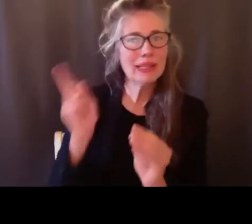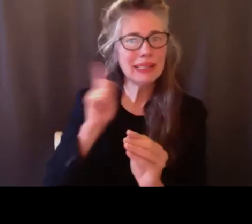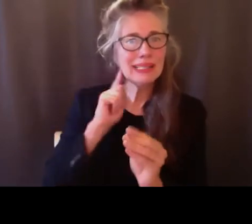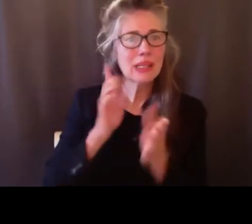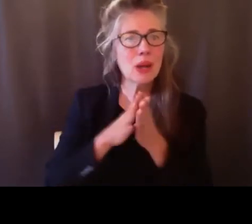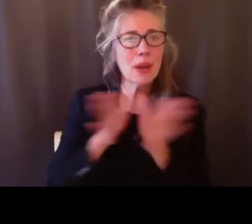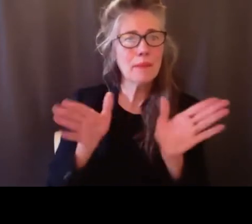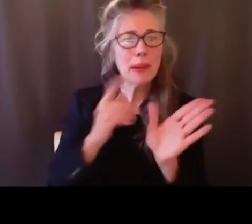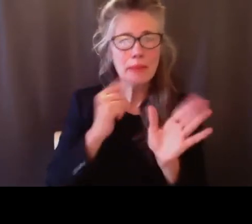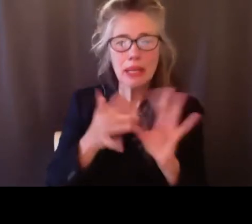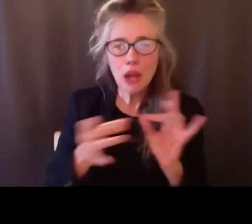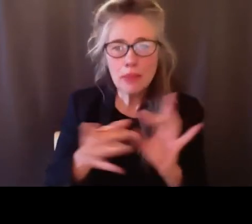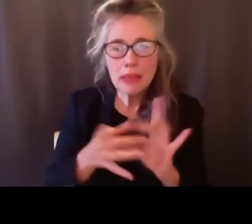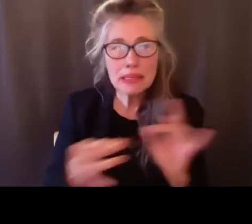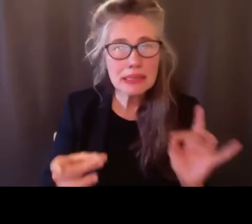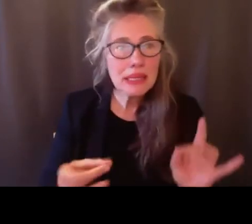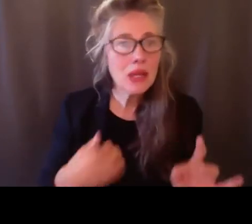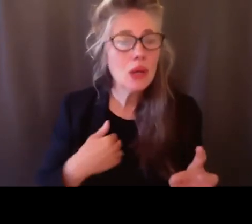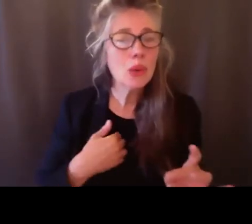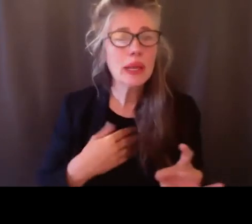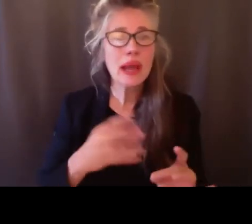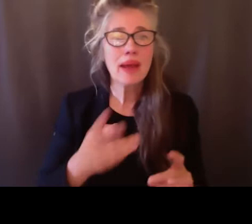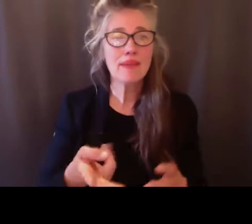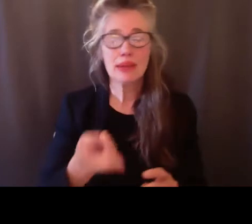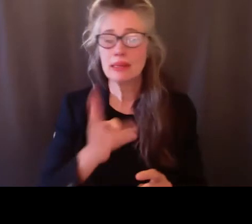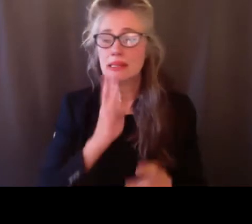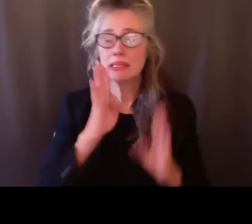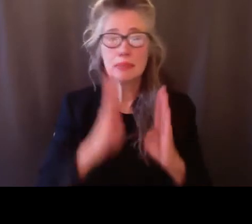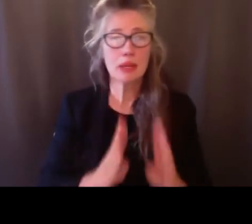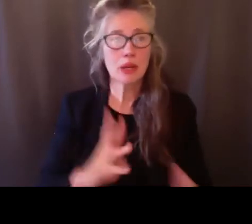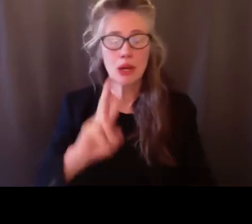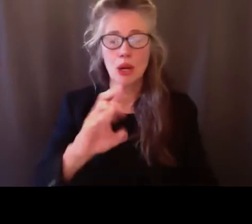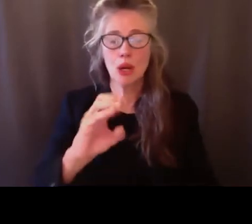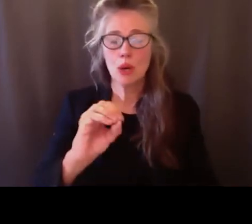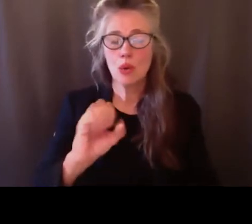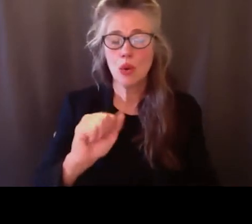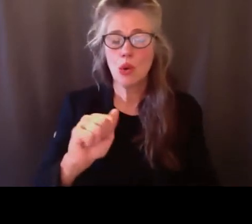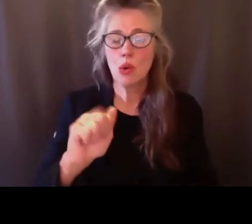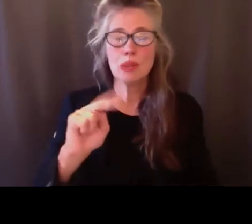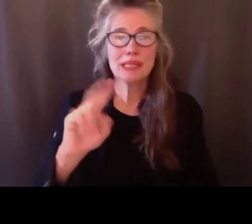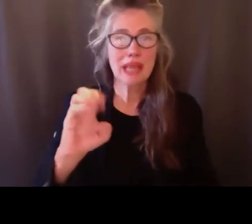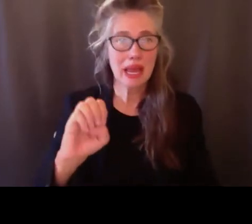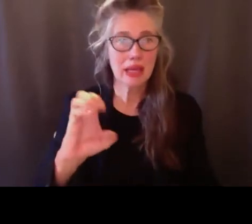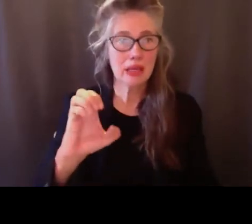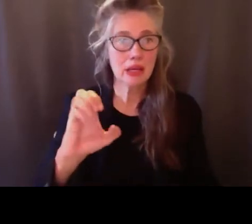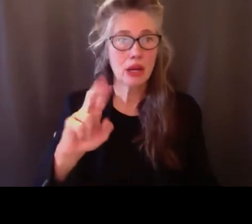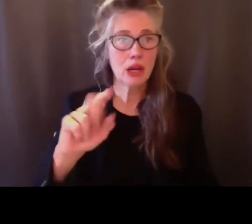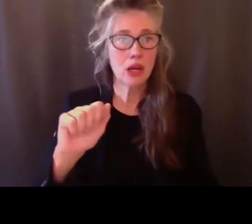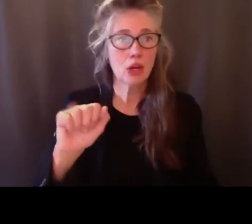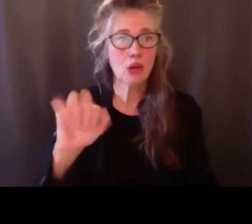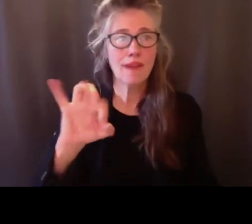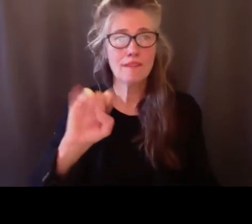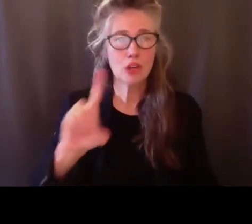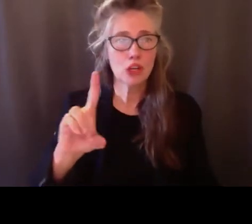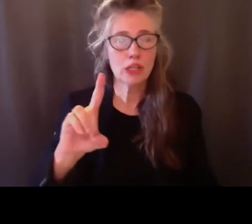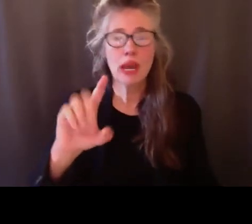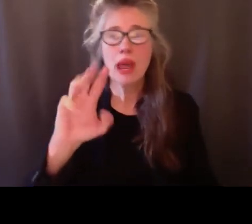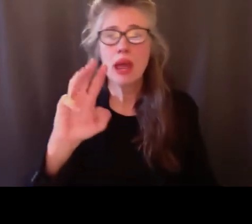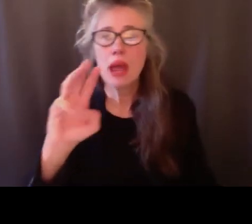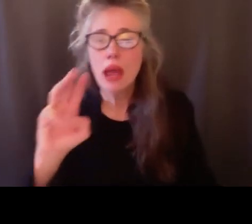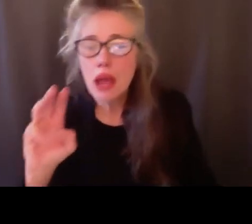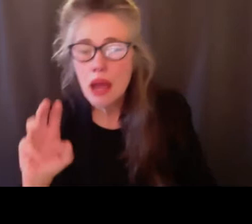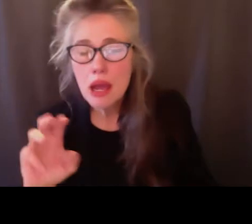I will name the two speakers for this item, Roseanne Crawford and Moni Duet. And I will start with Roseanne